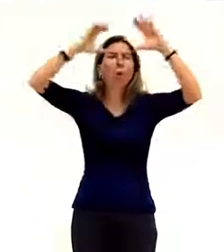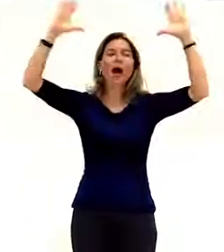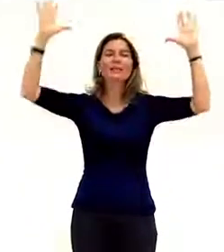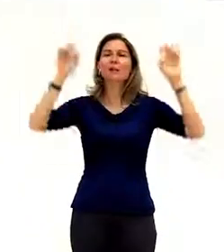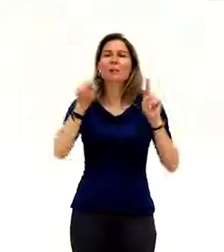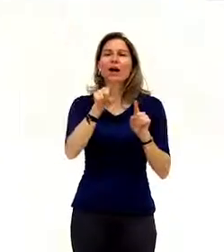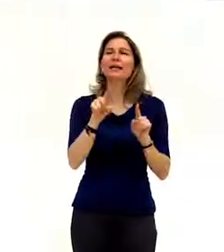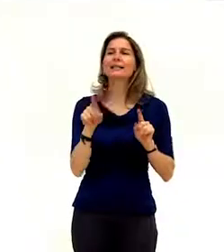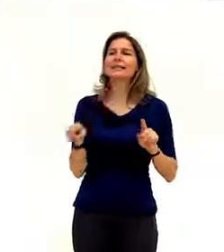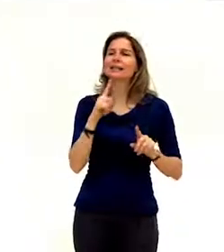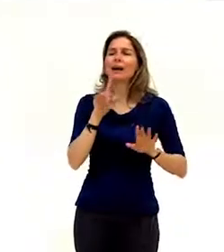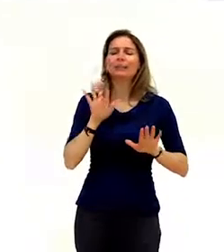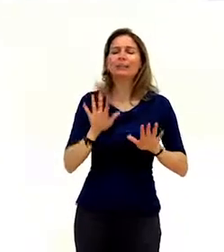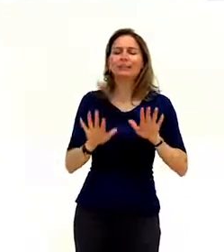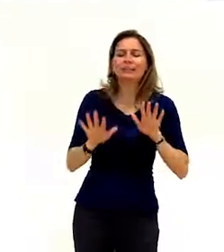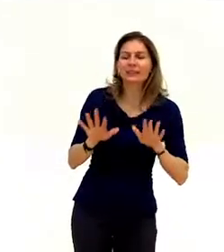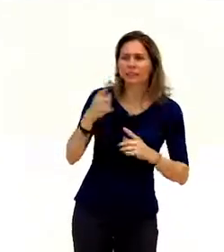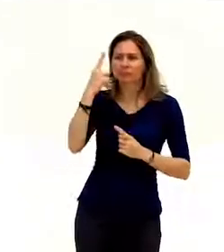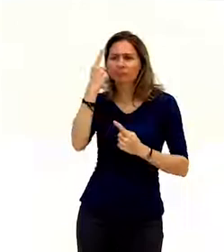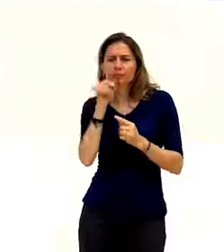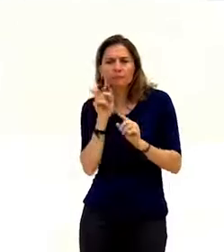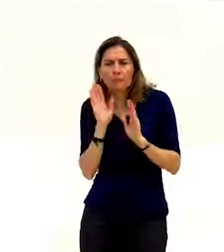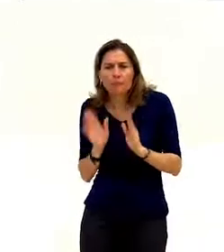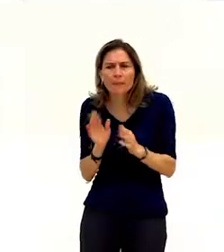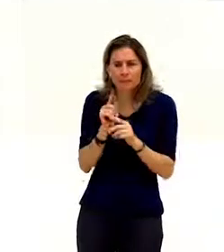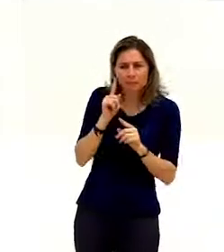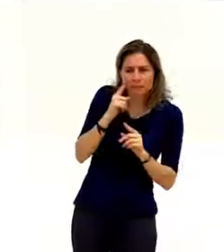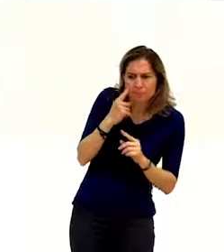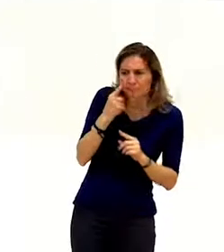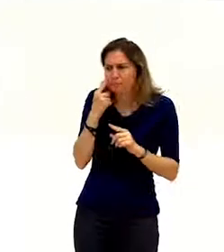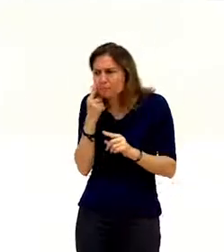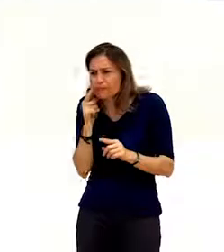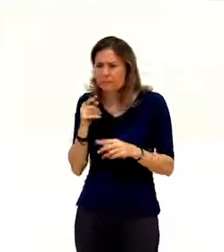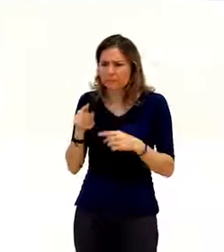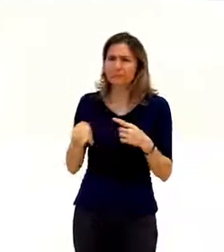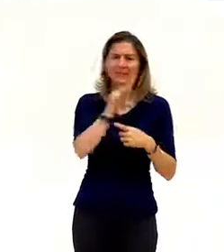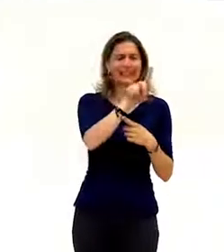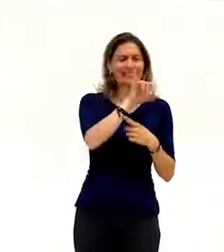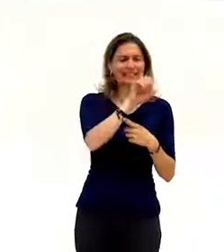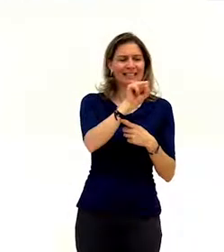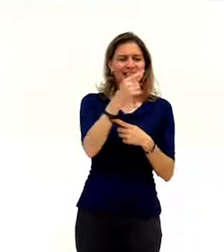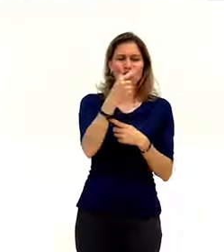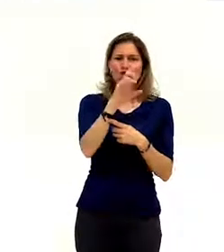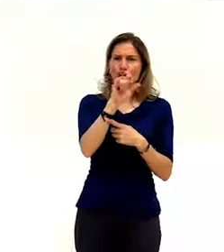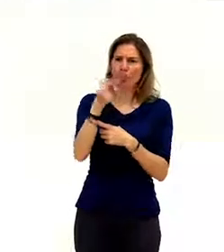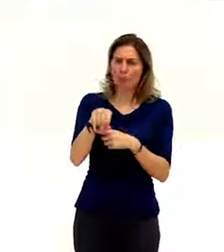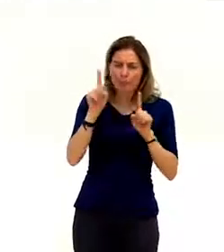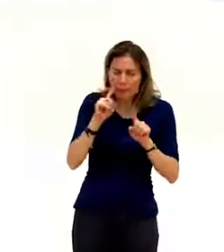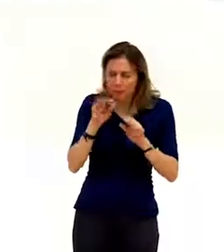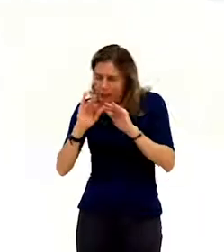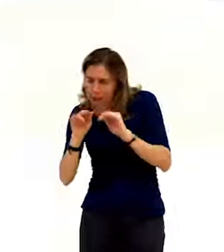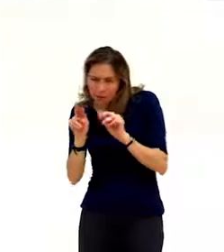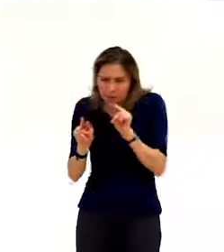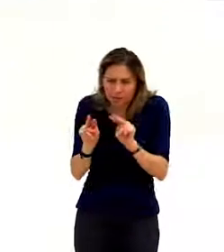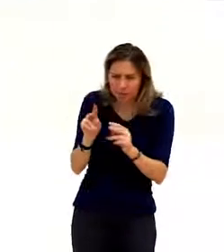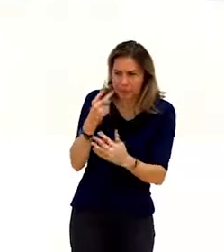discretion. However, very few member states grab this concept. Why? Because they